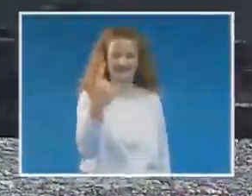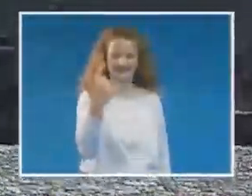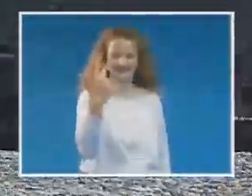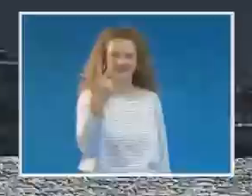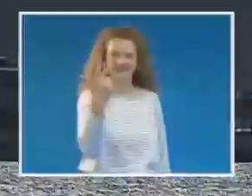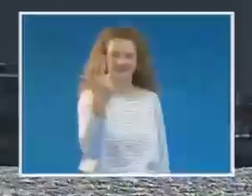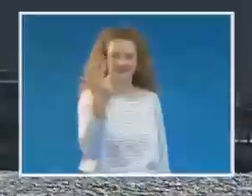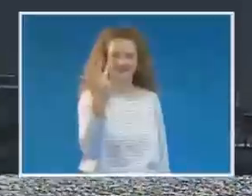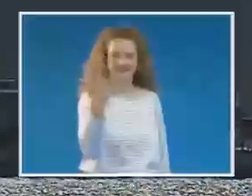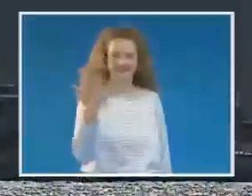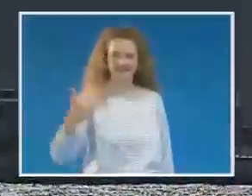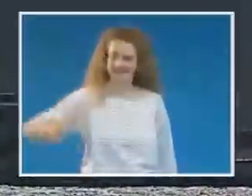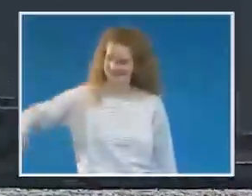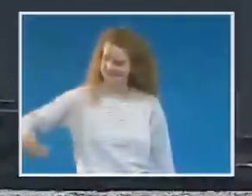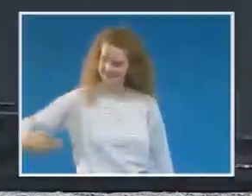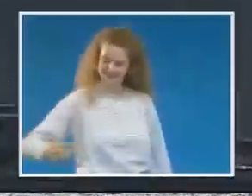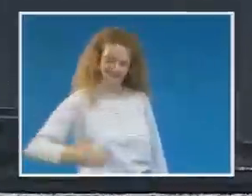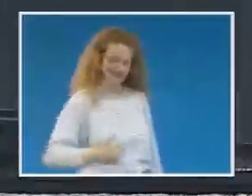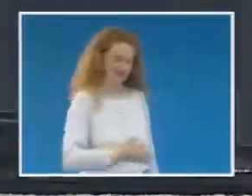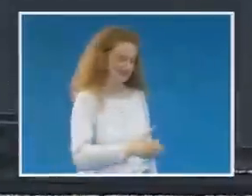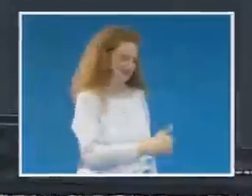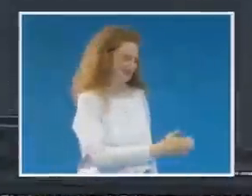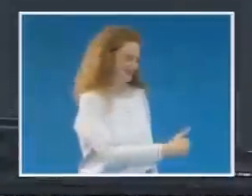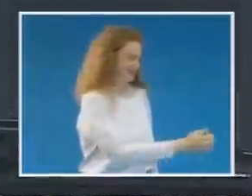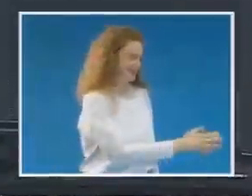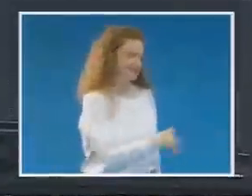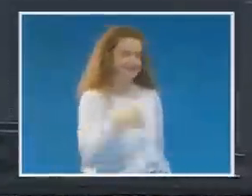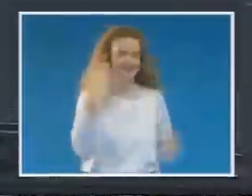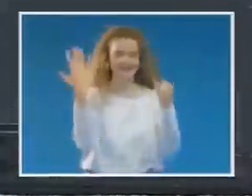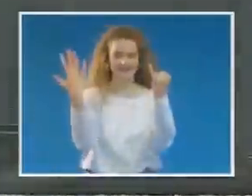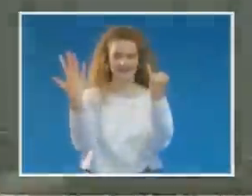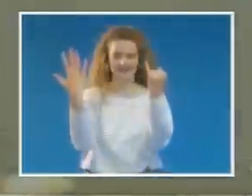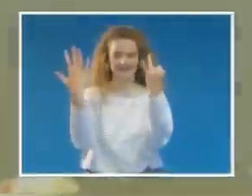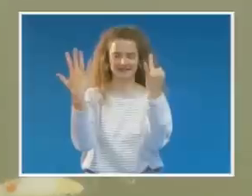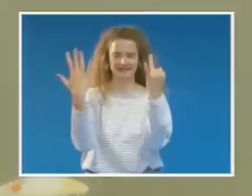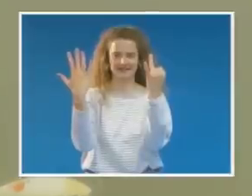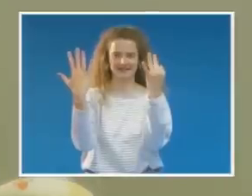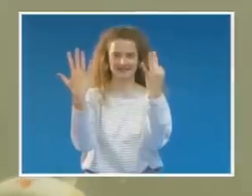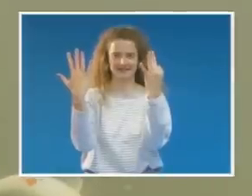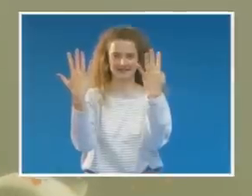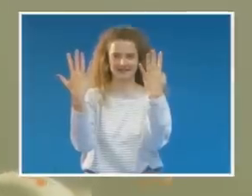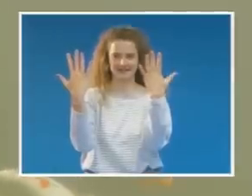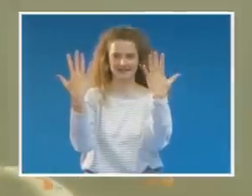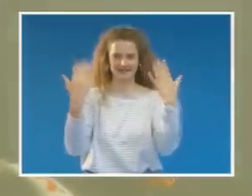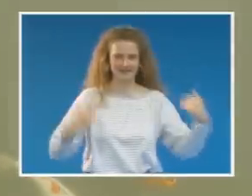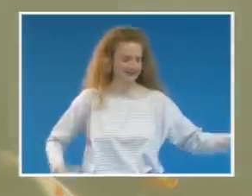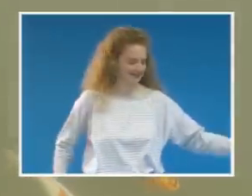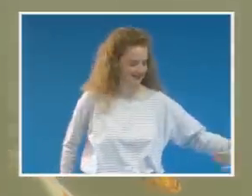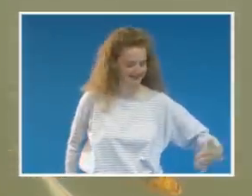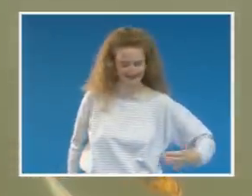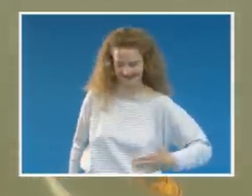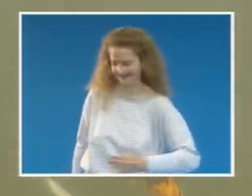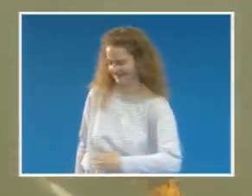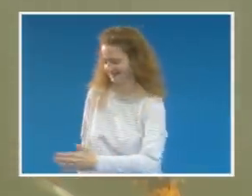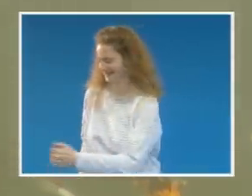One, two, three, four, five. Once I caught a fish alive. Six, seven, eight, nine, ten.